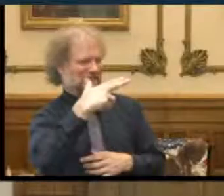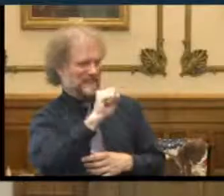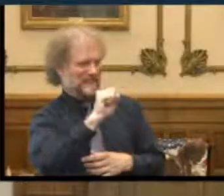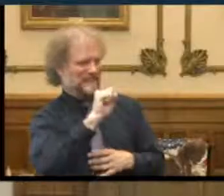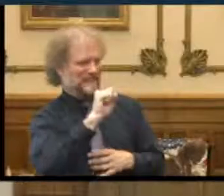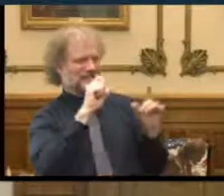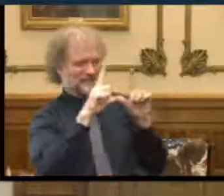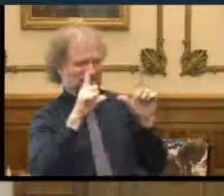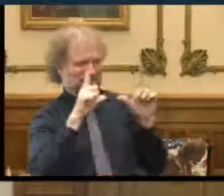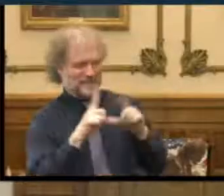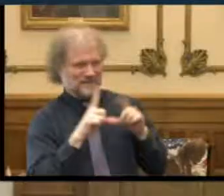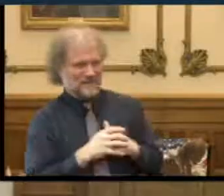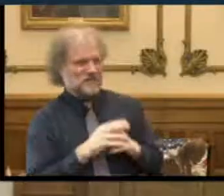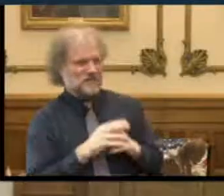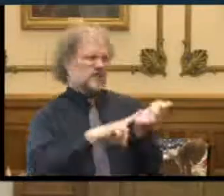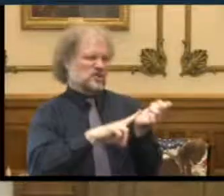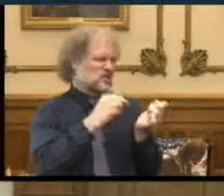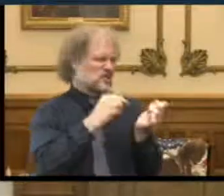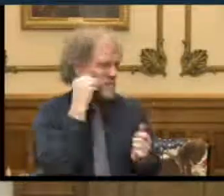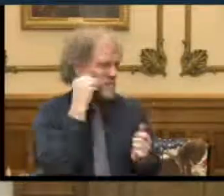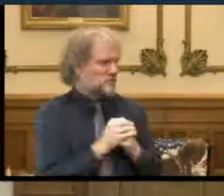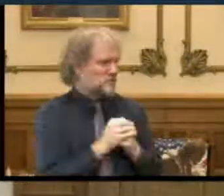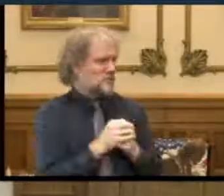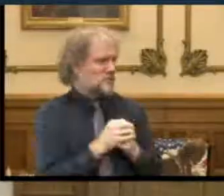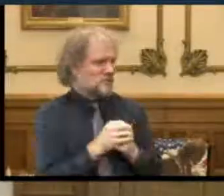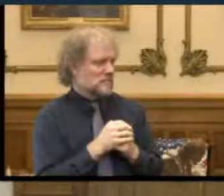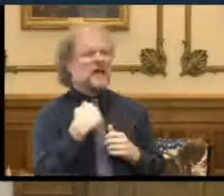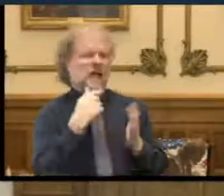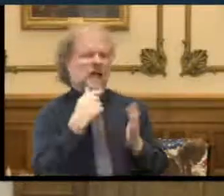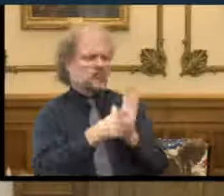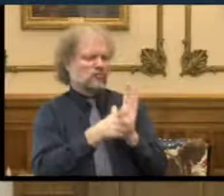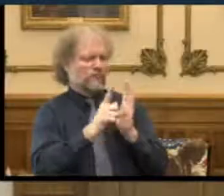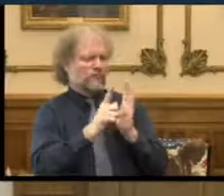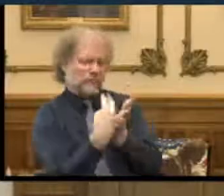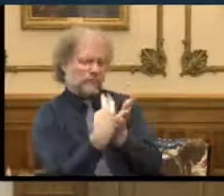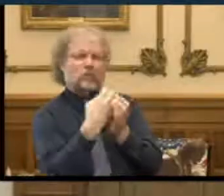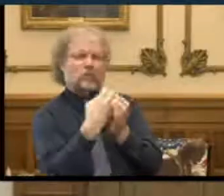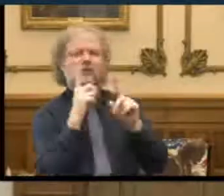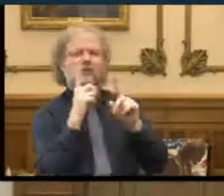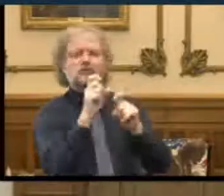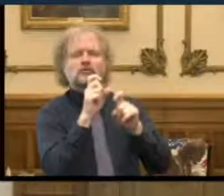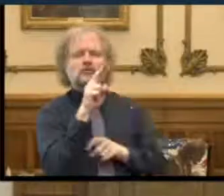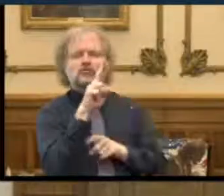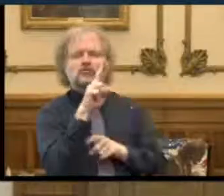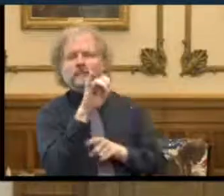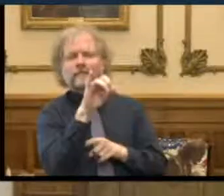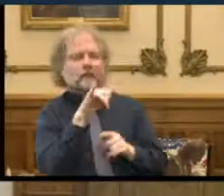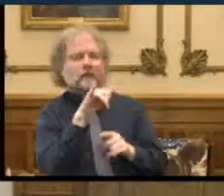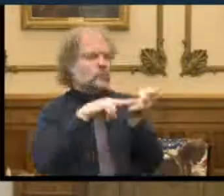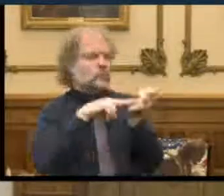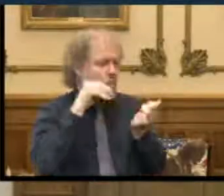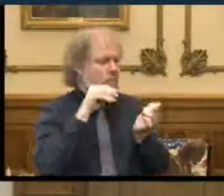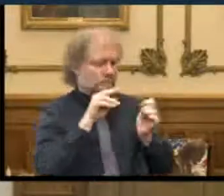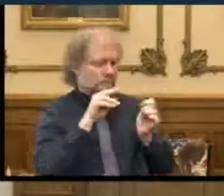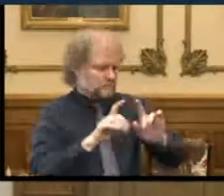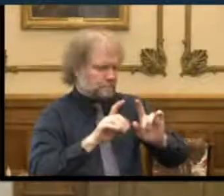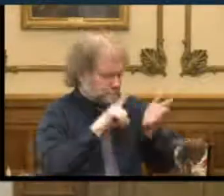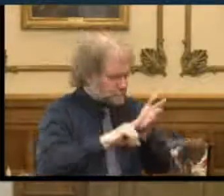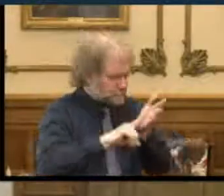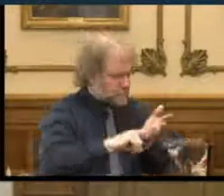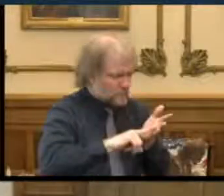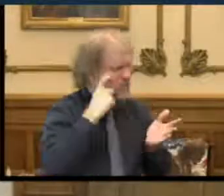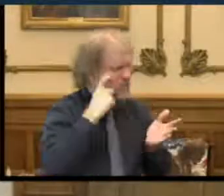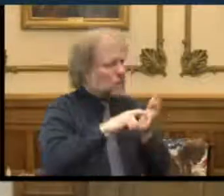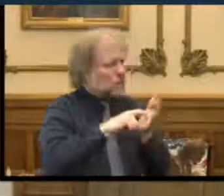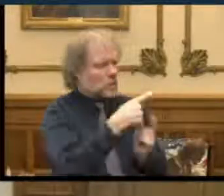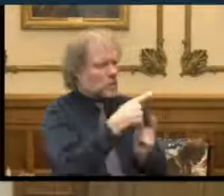licenses nursing homes. So I've been reviewing a lot of surveys, past surveys of nursing homes, and I've noticed there's kind of a couple